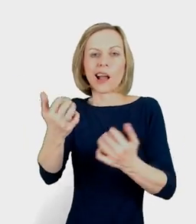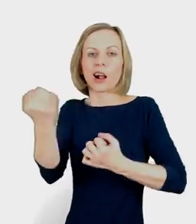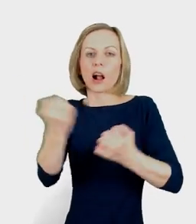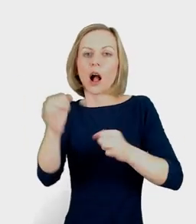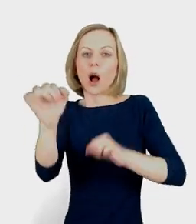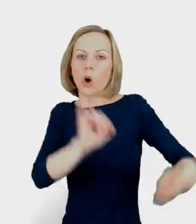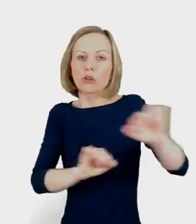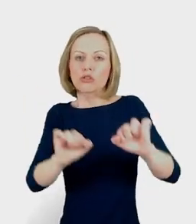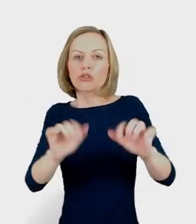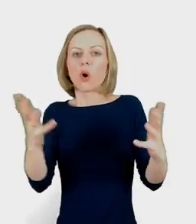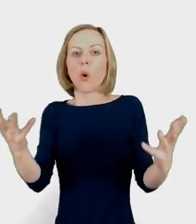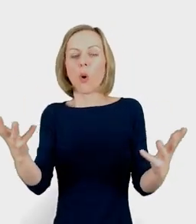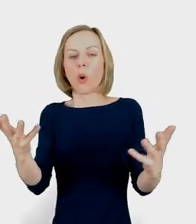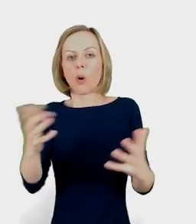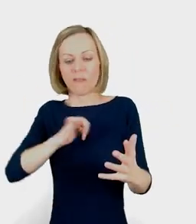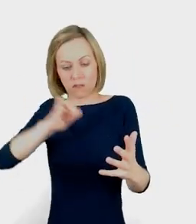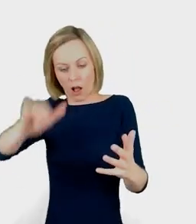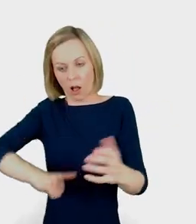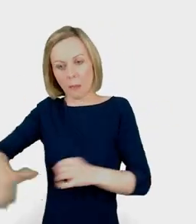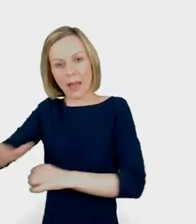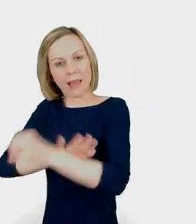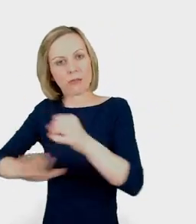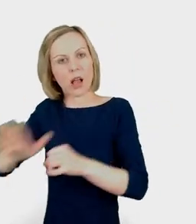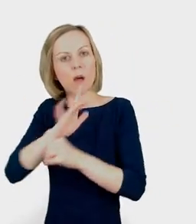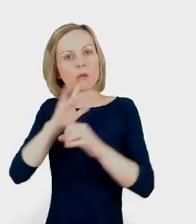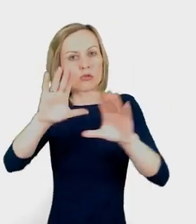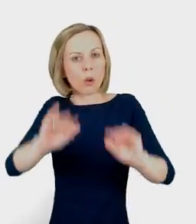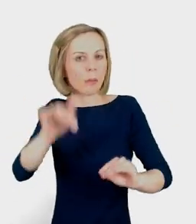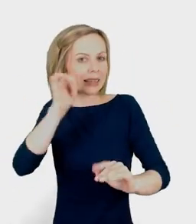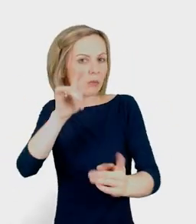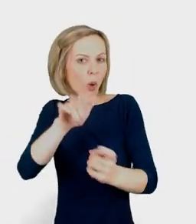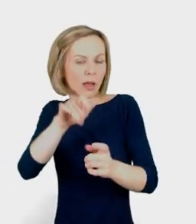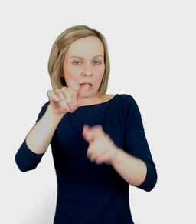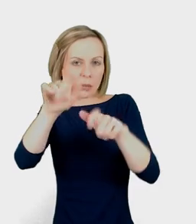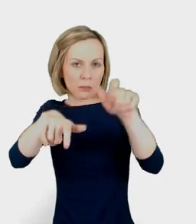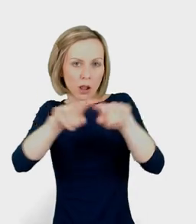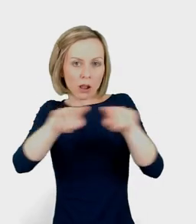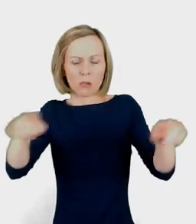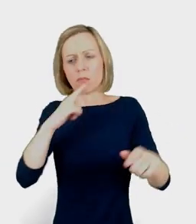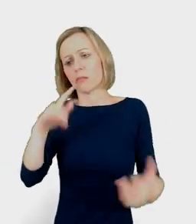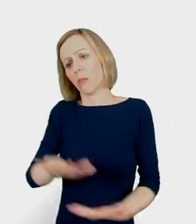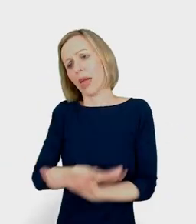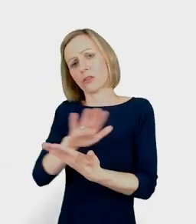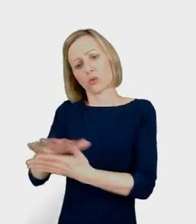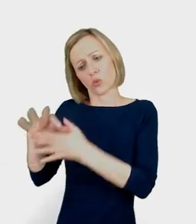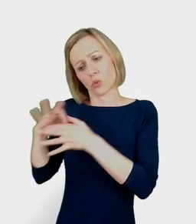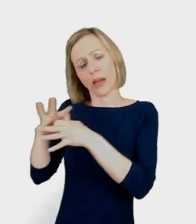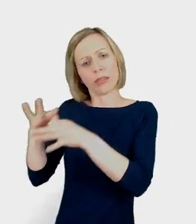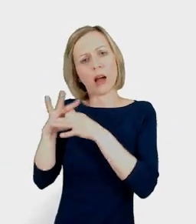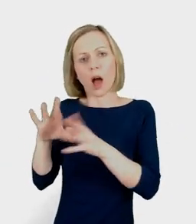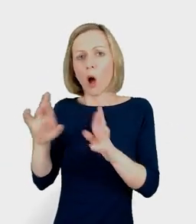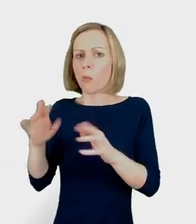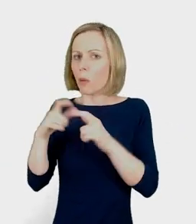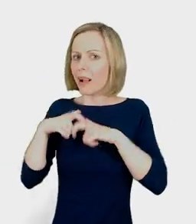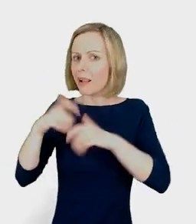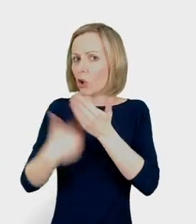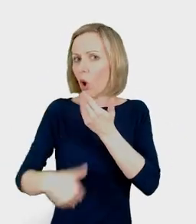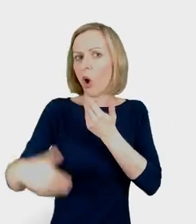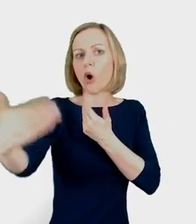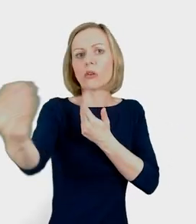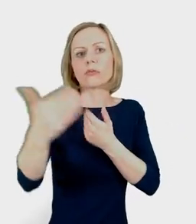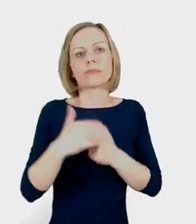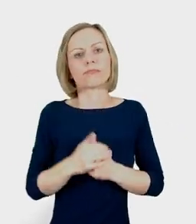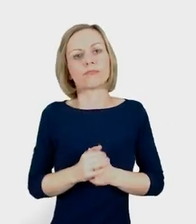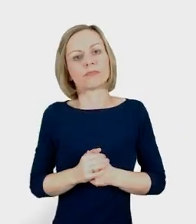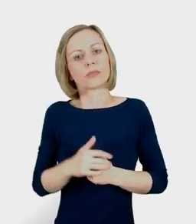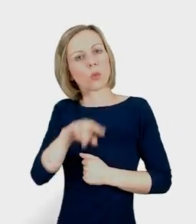sector. So it is a pleasure and it's a privilege for me to work with Clewer Initiative, and I hope we will keep on working together for very